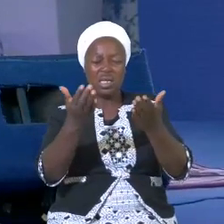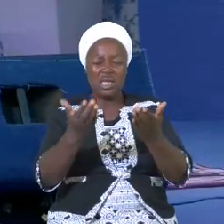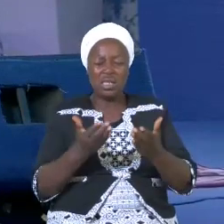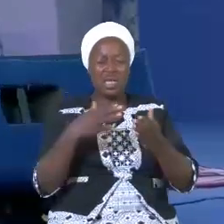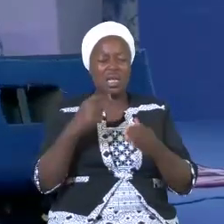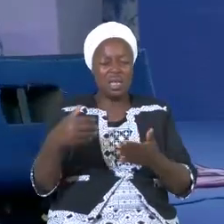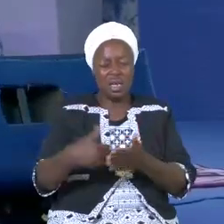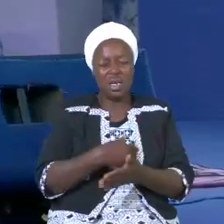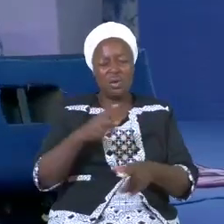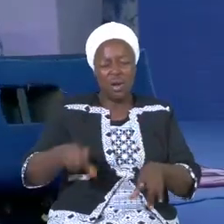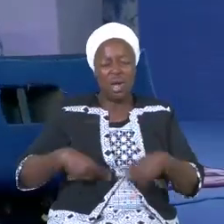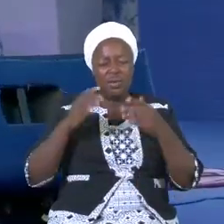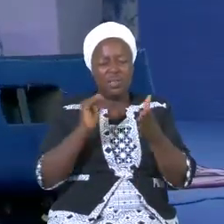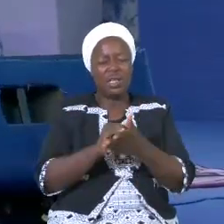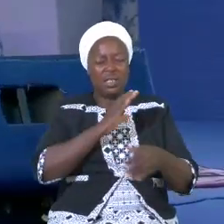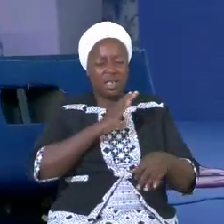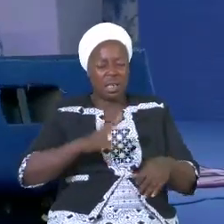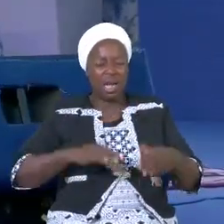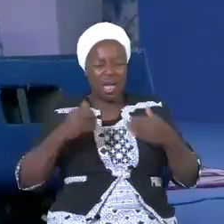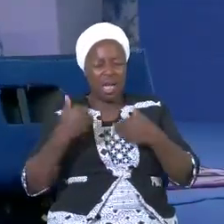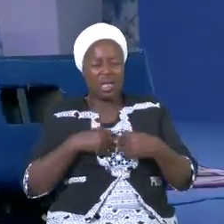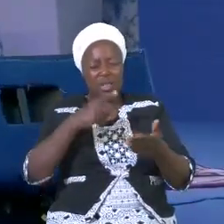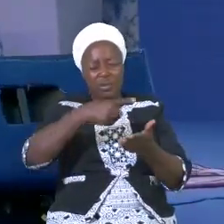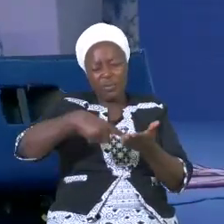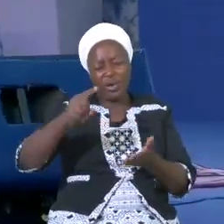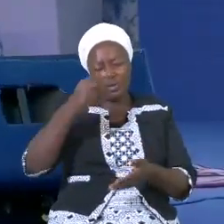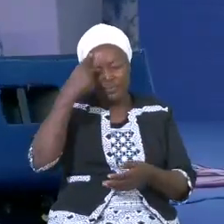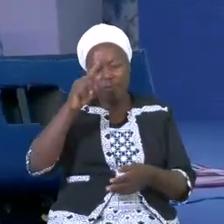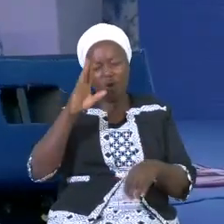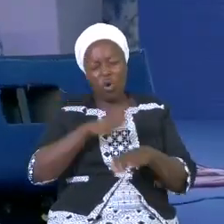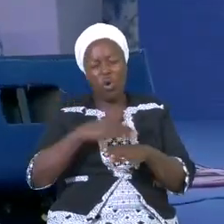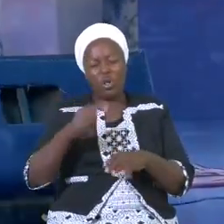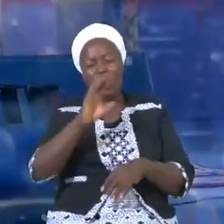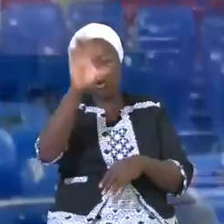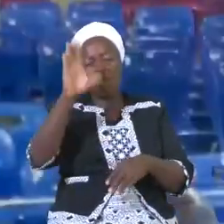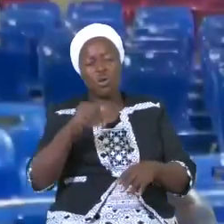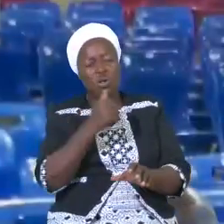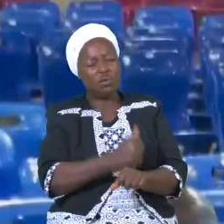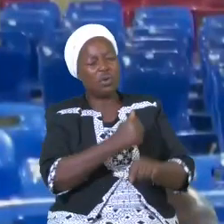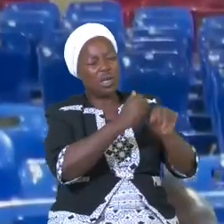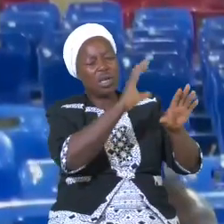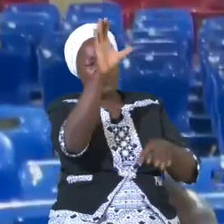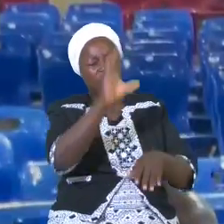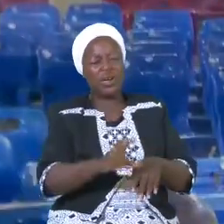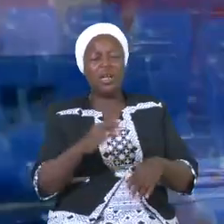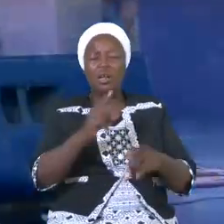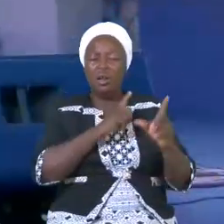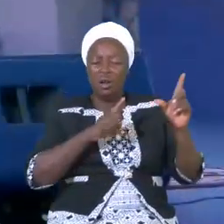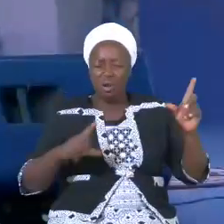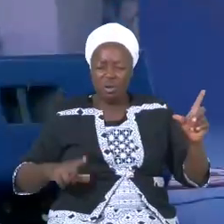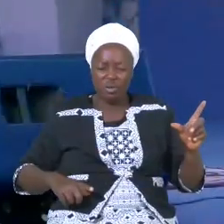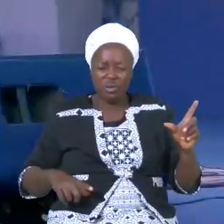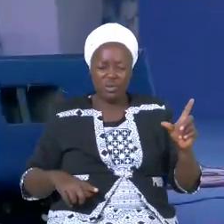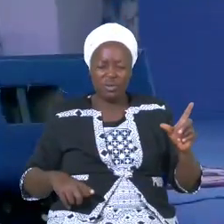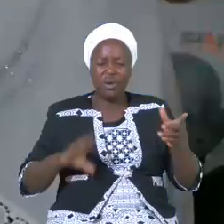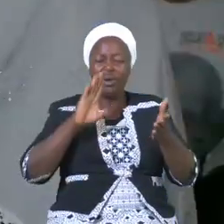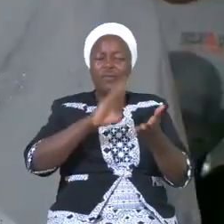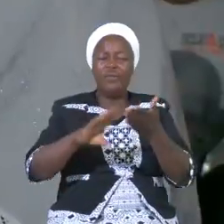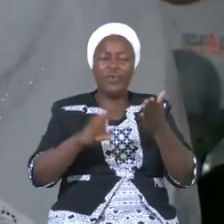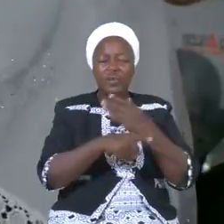christ has paid for on the cross of calvary lord forgive their